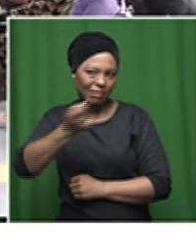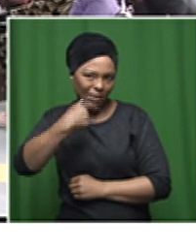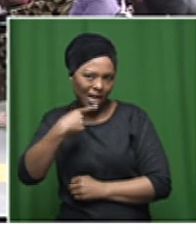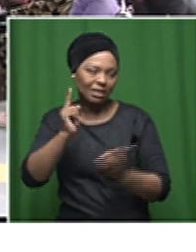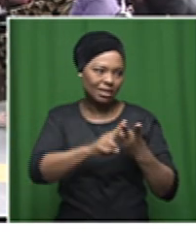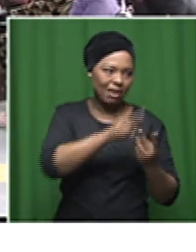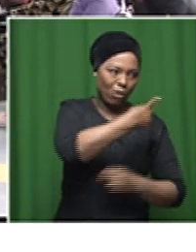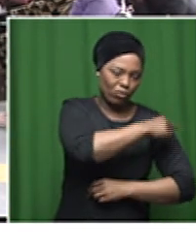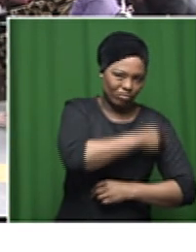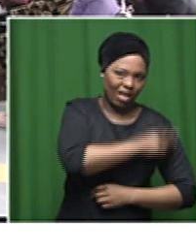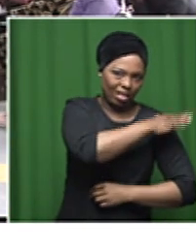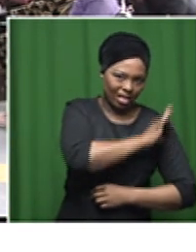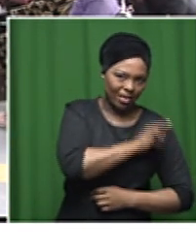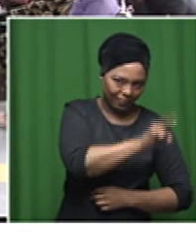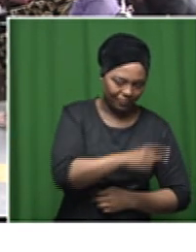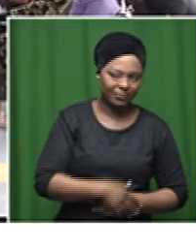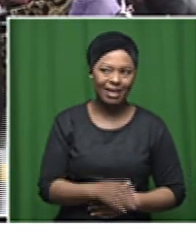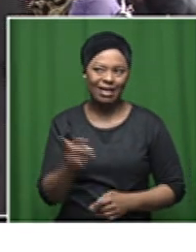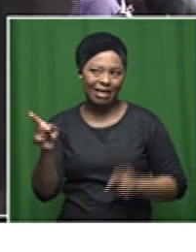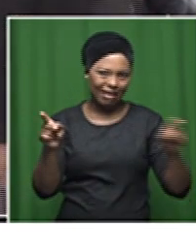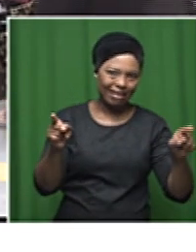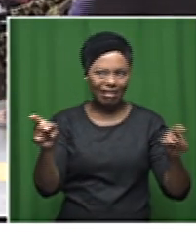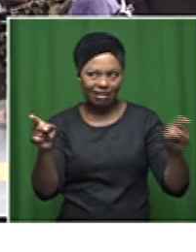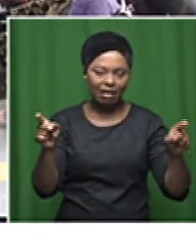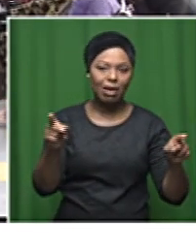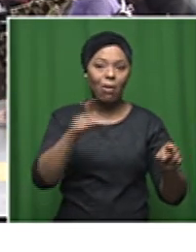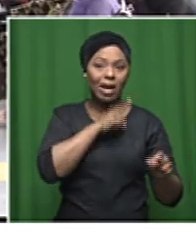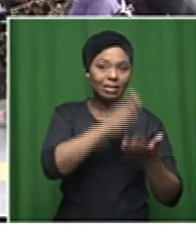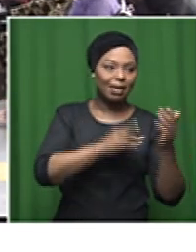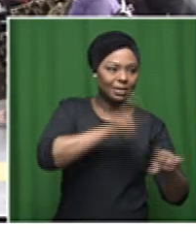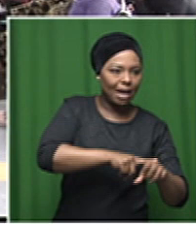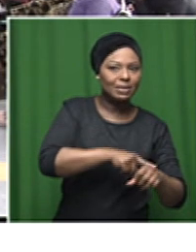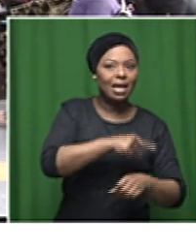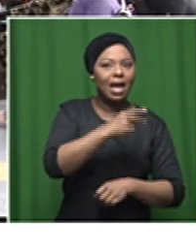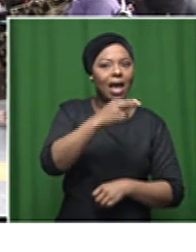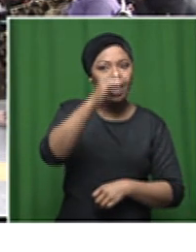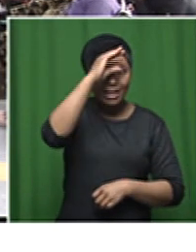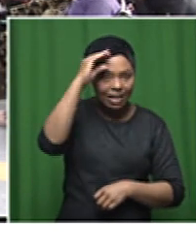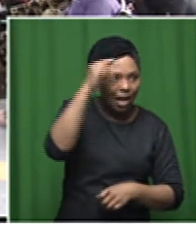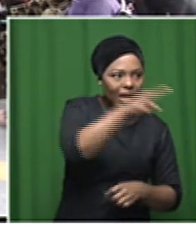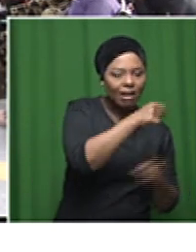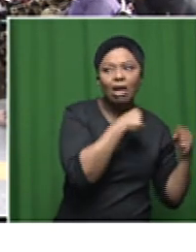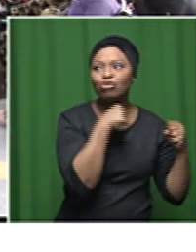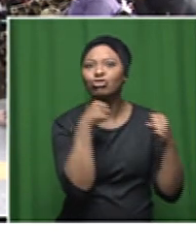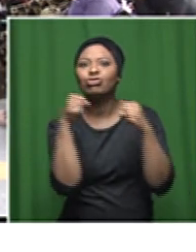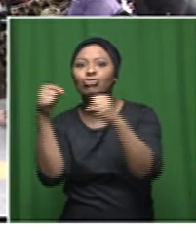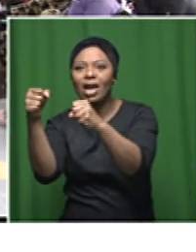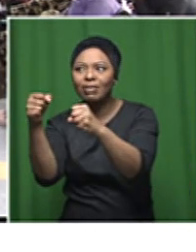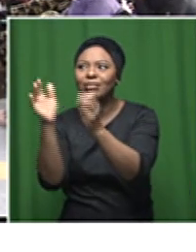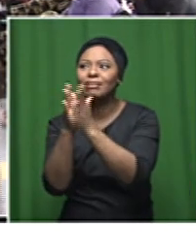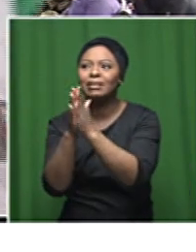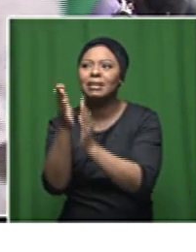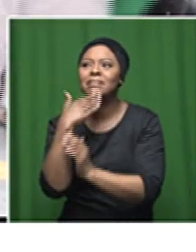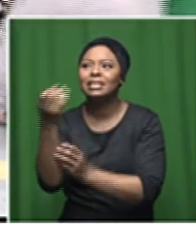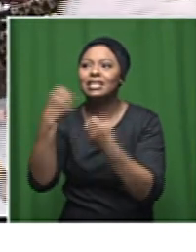that nurses have to, or sister in charge, have to drive to another facility to borrow medication for patients